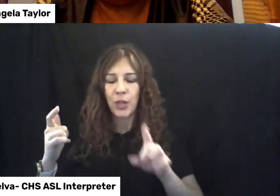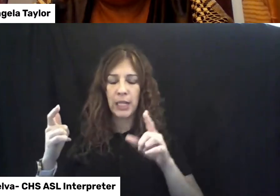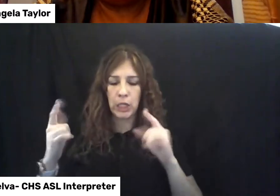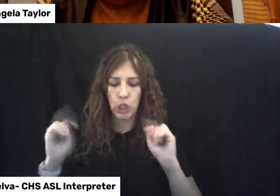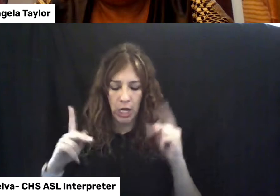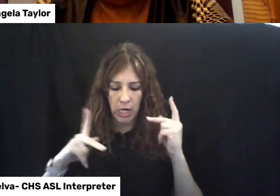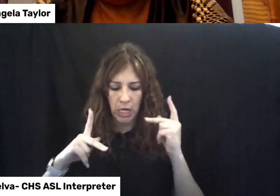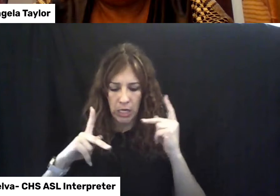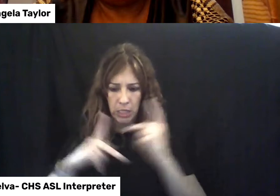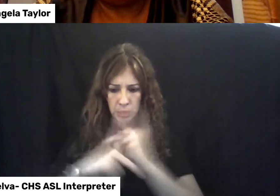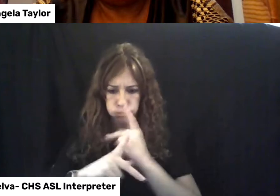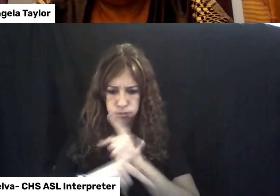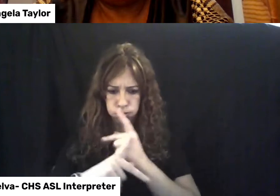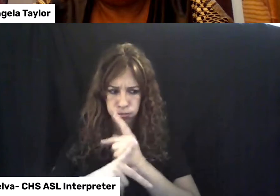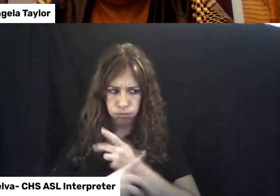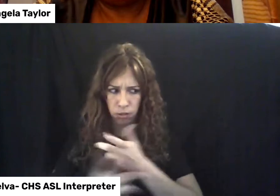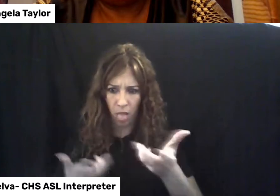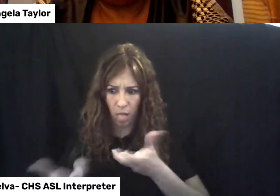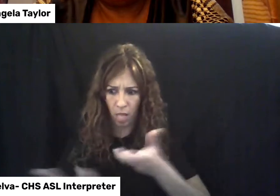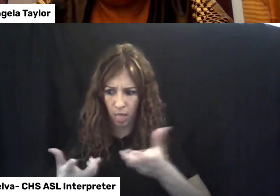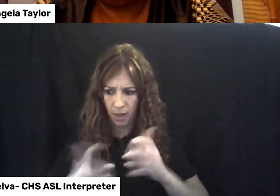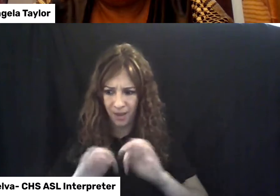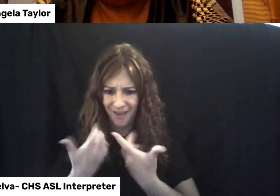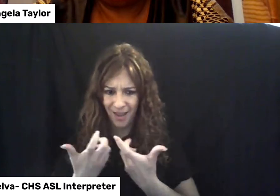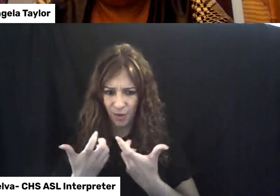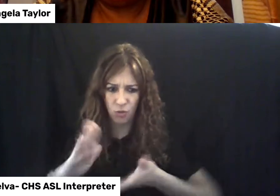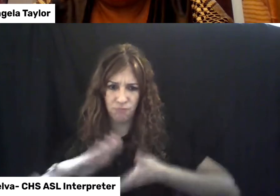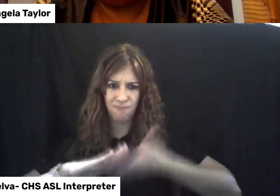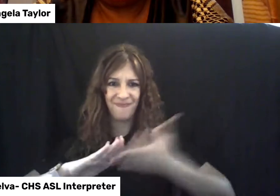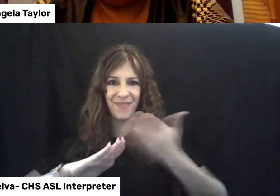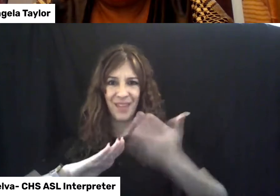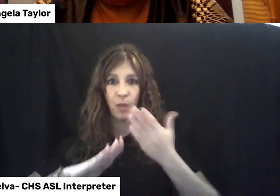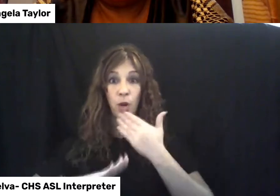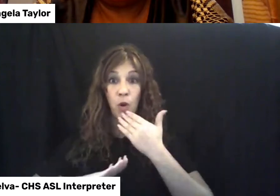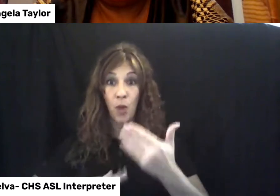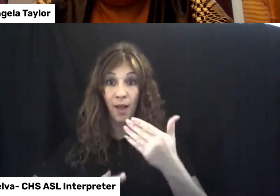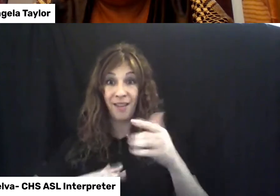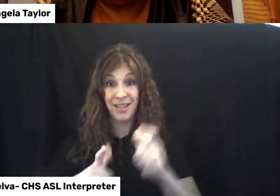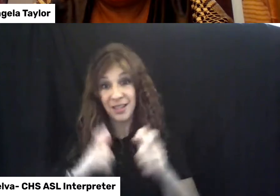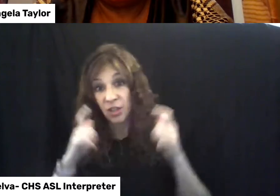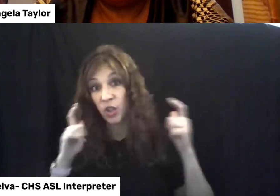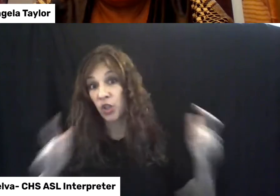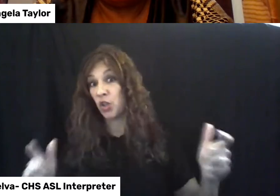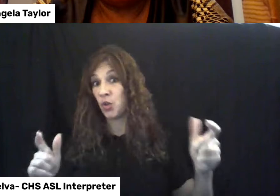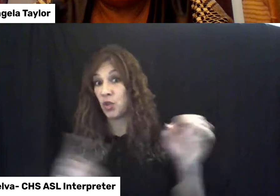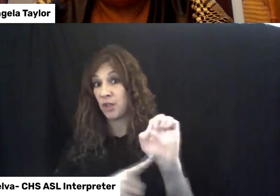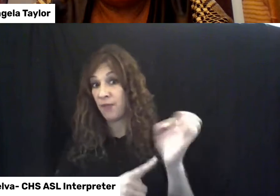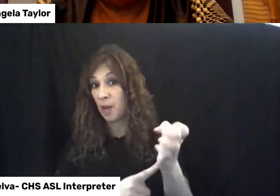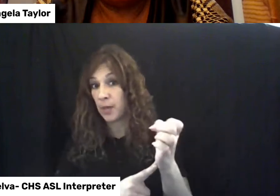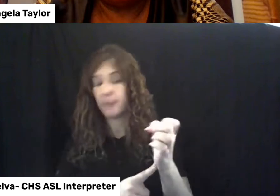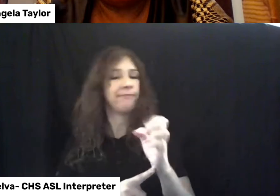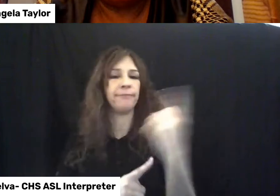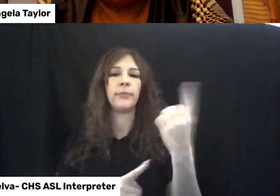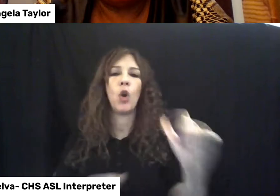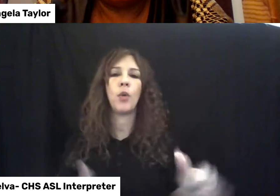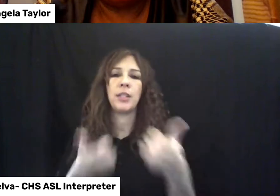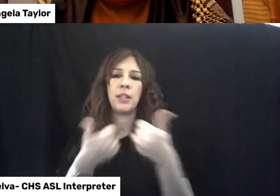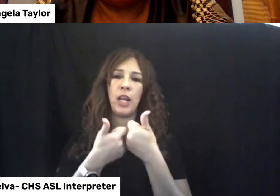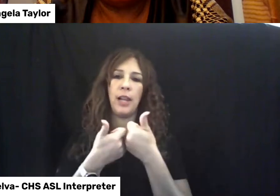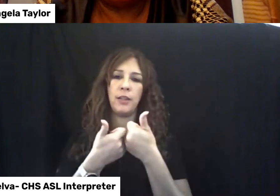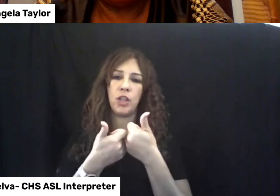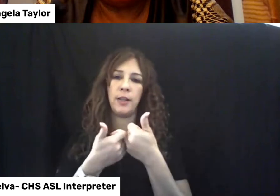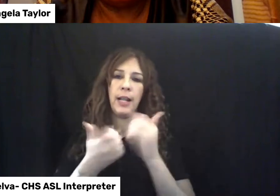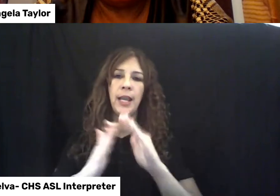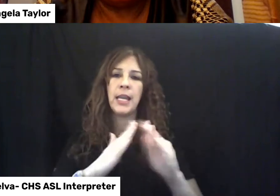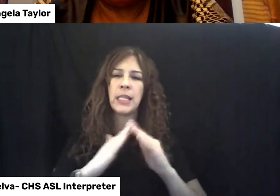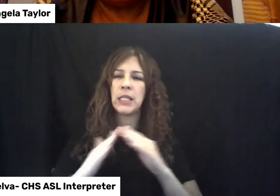operate well in this huge environment was always a huge challenge. And the city had no way to really